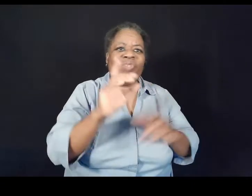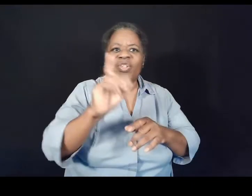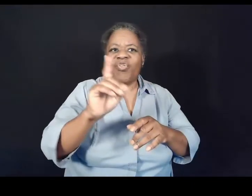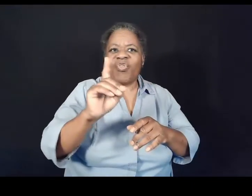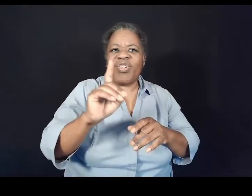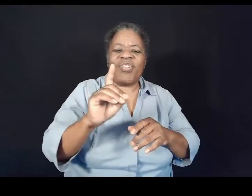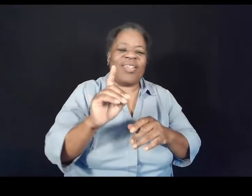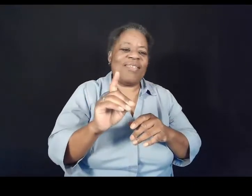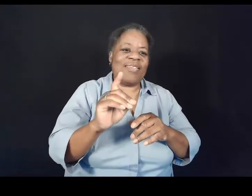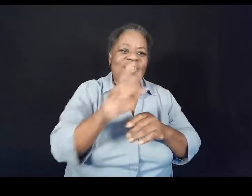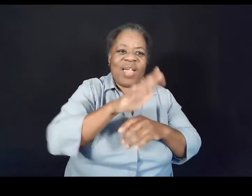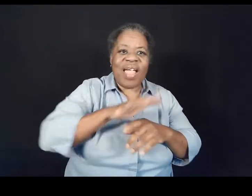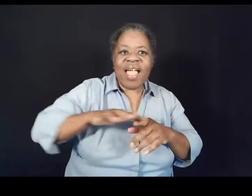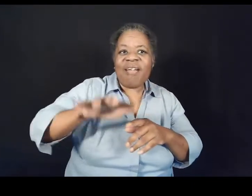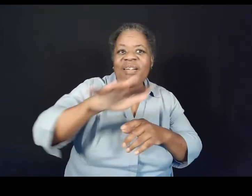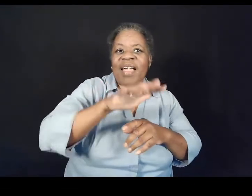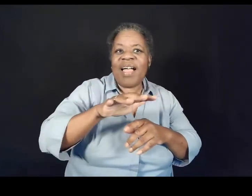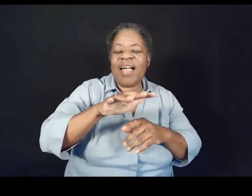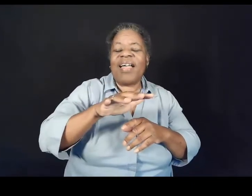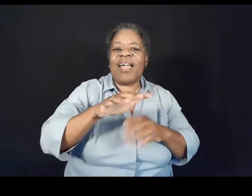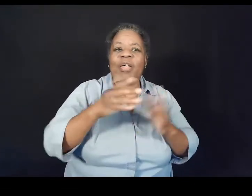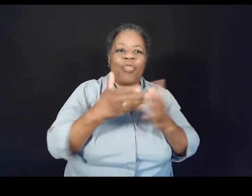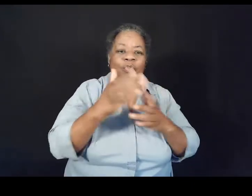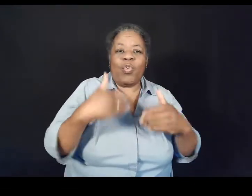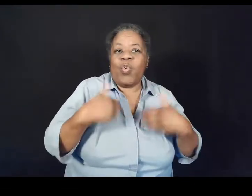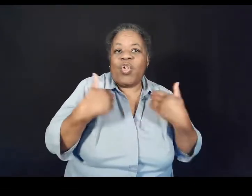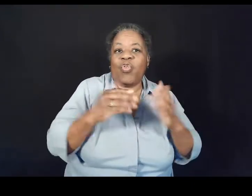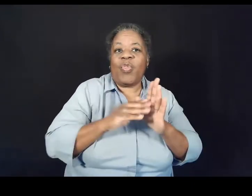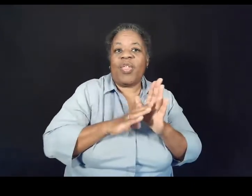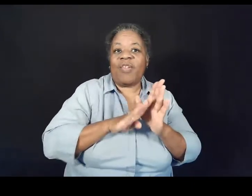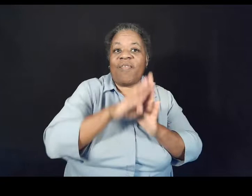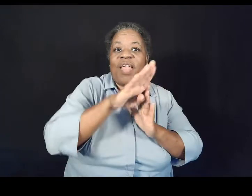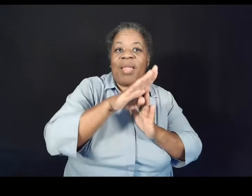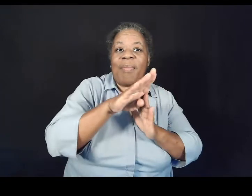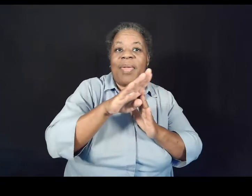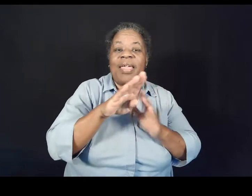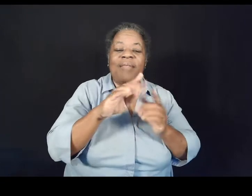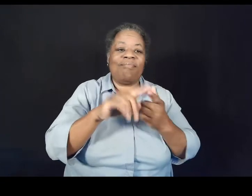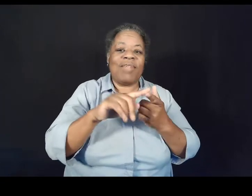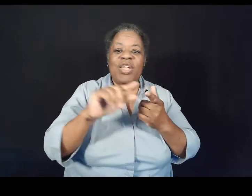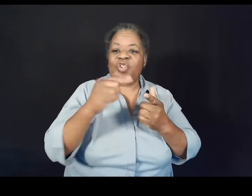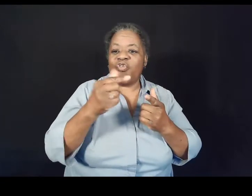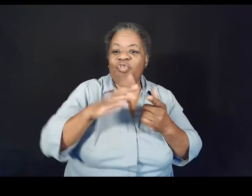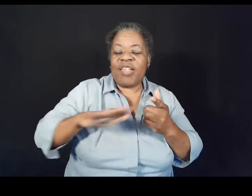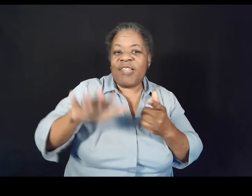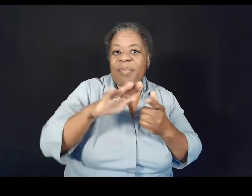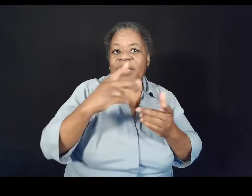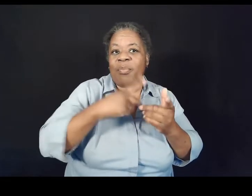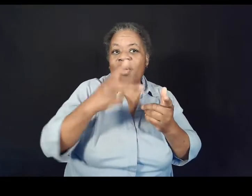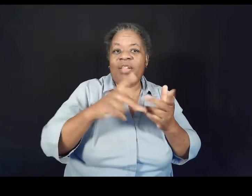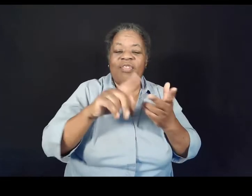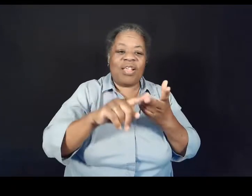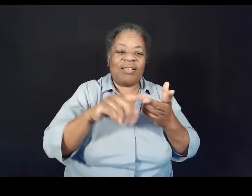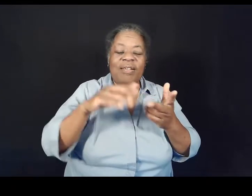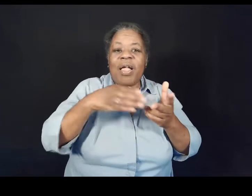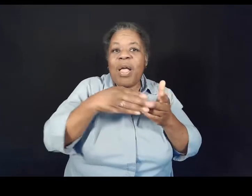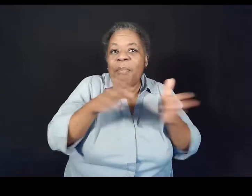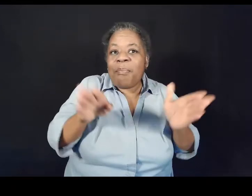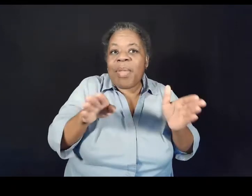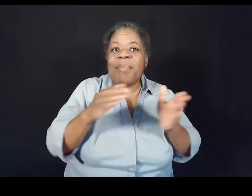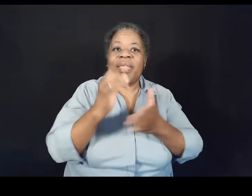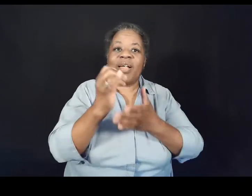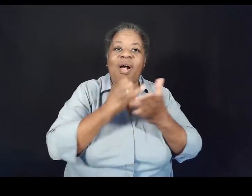area of Boston through youth development programs, green space projects, public art, and building strong neighbor